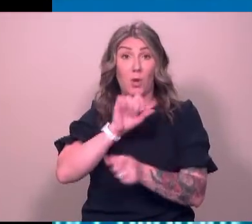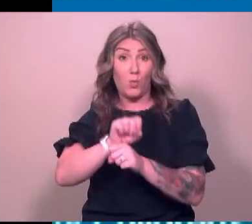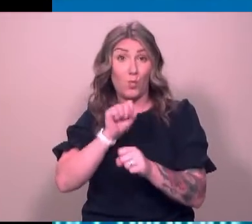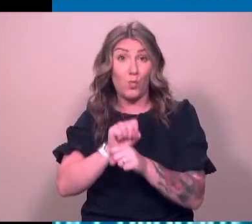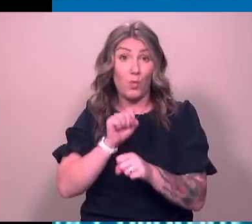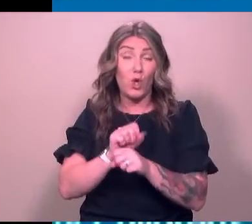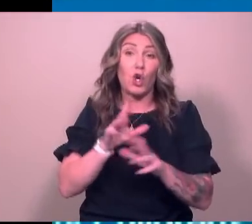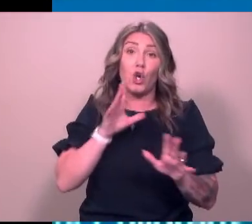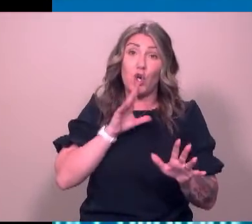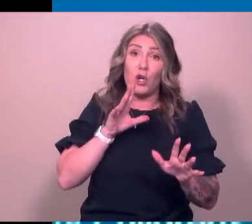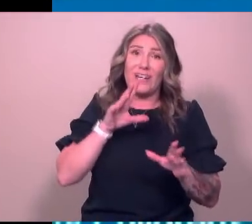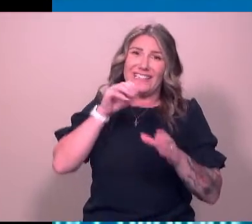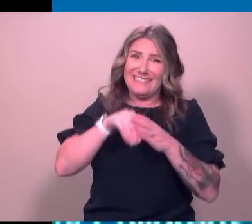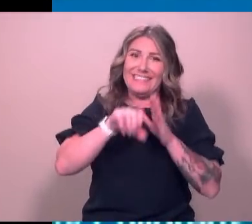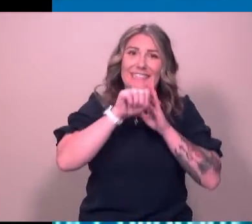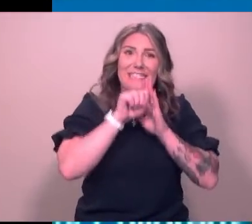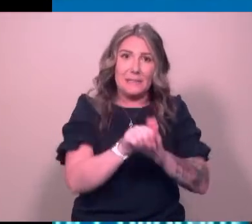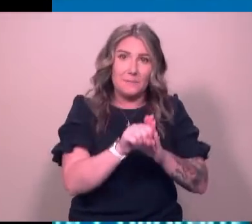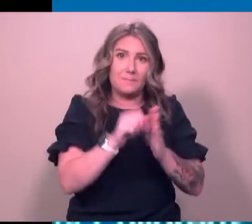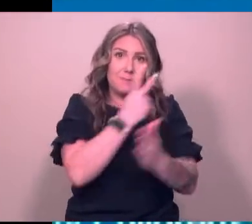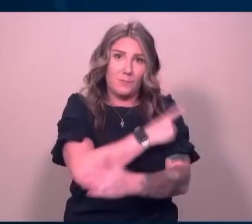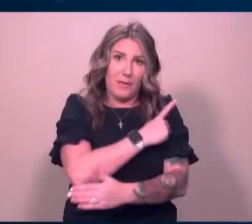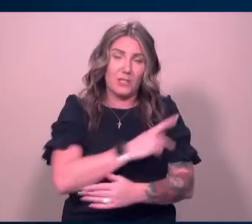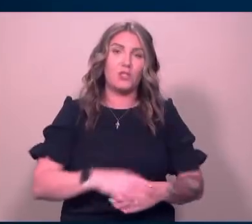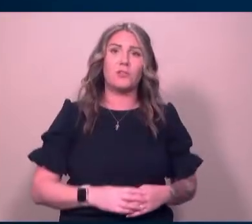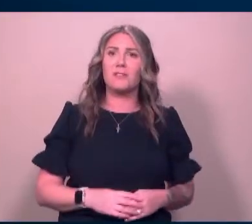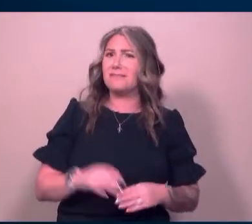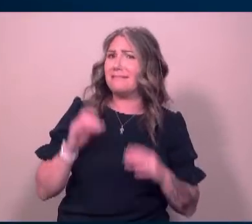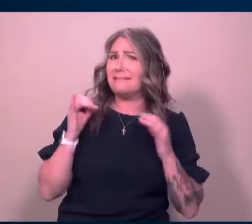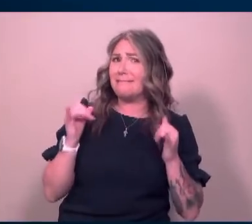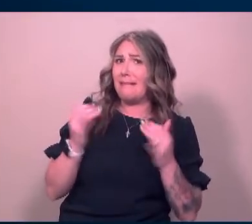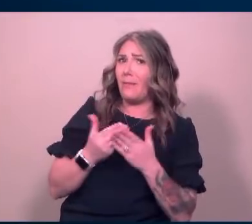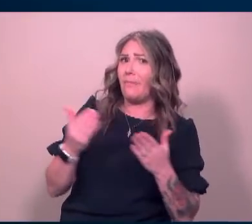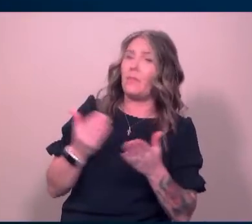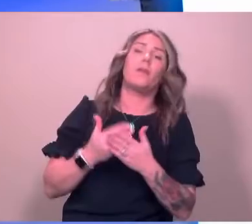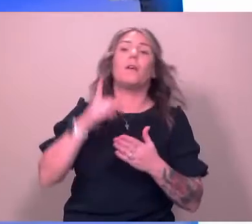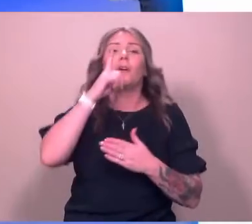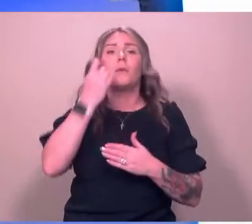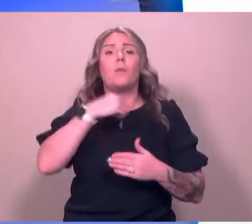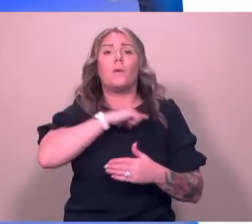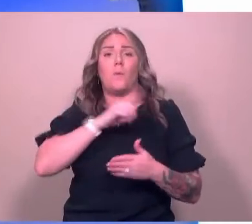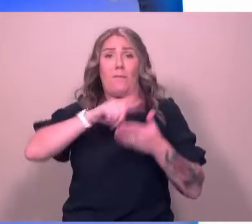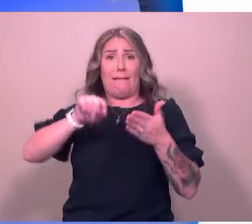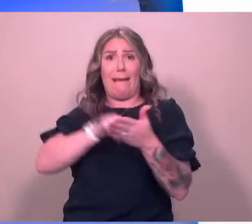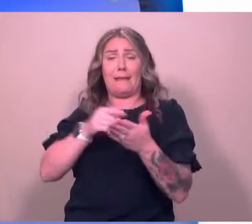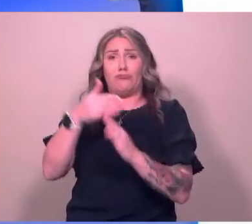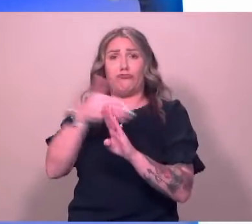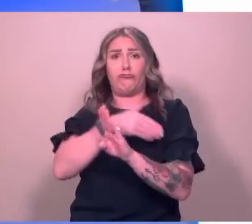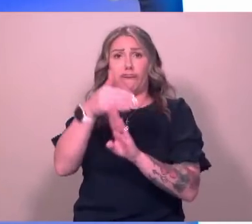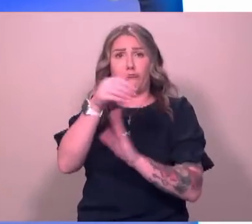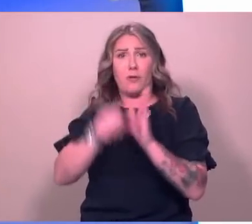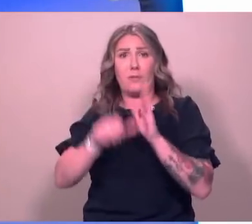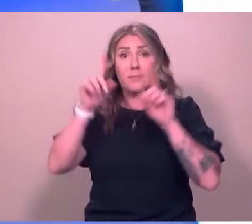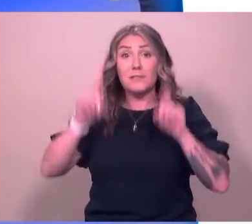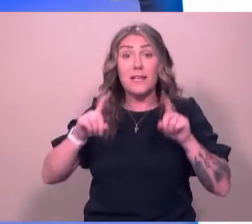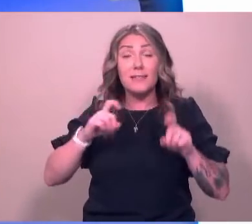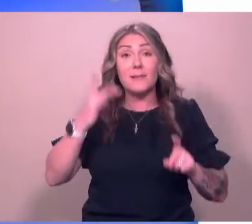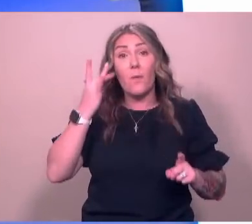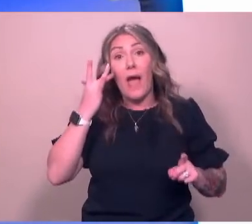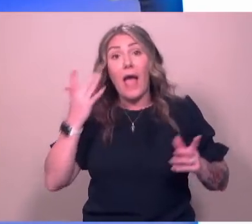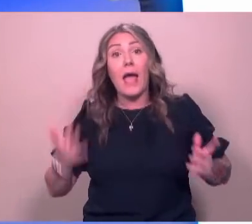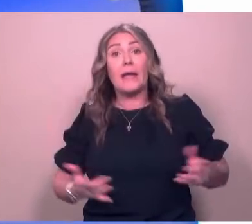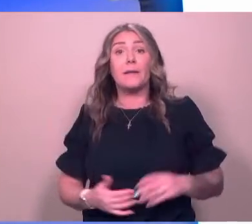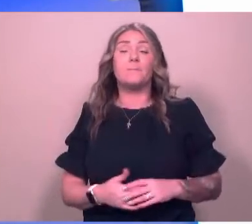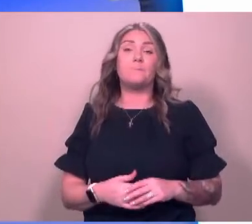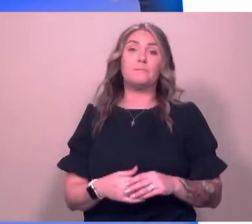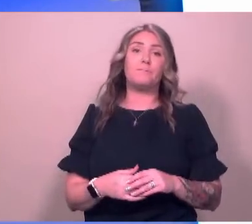been in our symptomatic patients. Yeah, and we say the same thing, Hawkeye, because what we know is we've canceled pre-op testing now because we